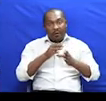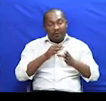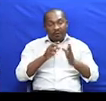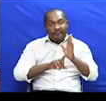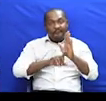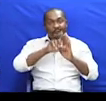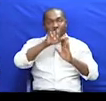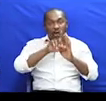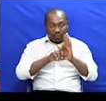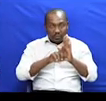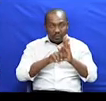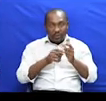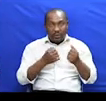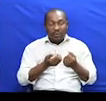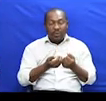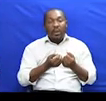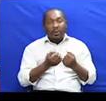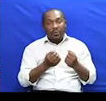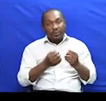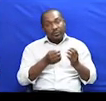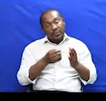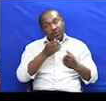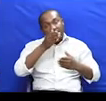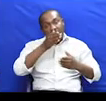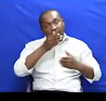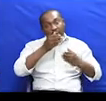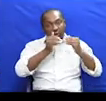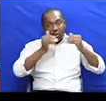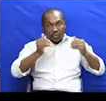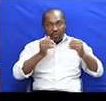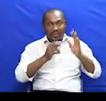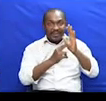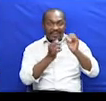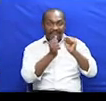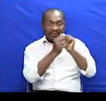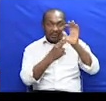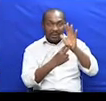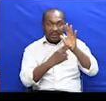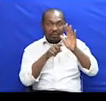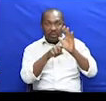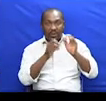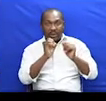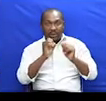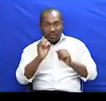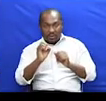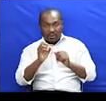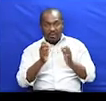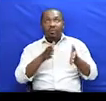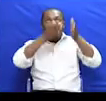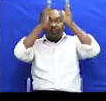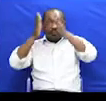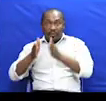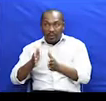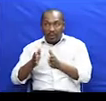the neutralization point or the neutral point was 17.00. Then come here, it is 0, this is